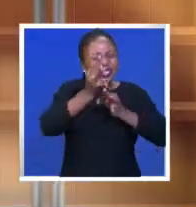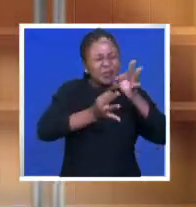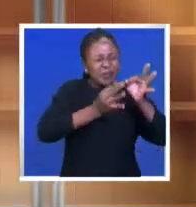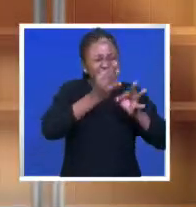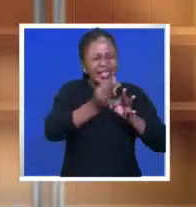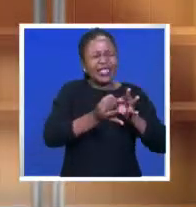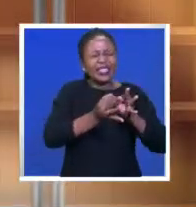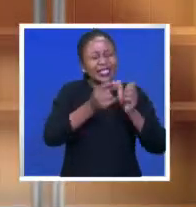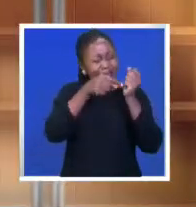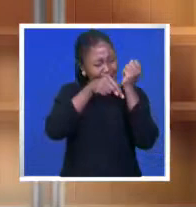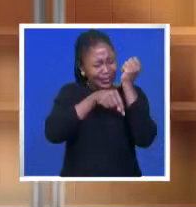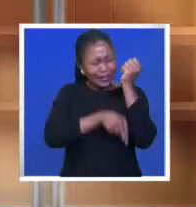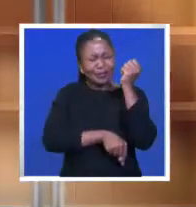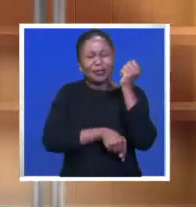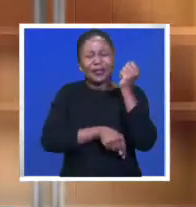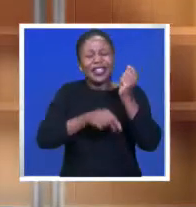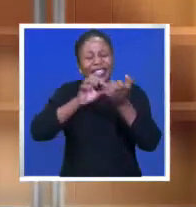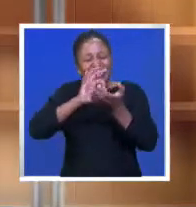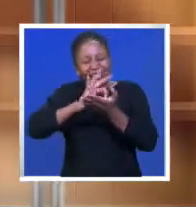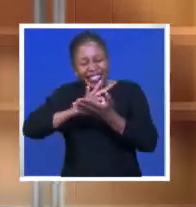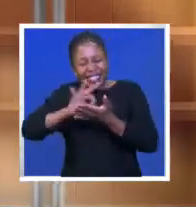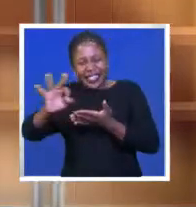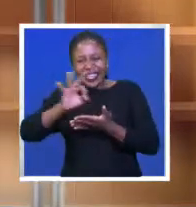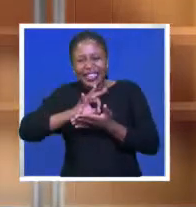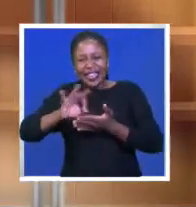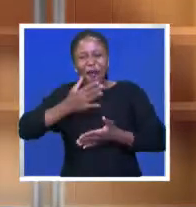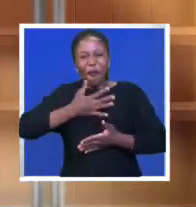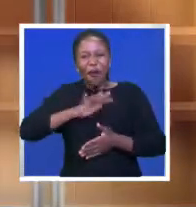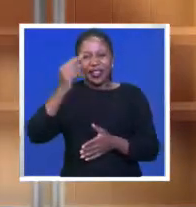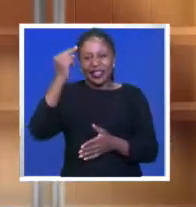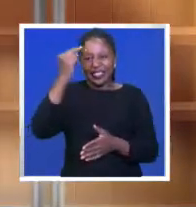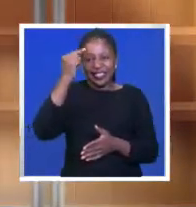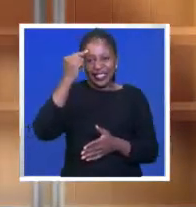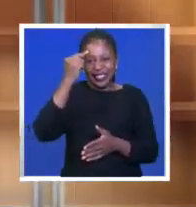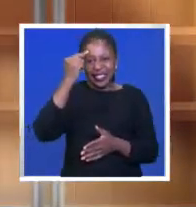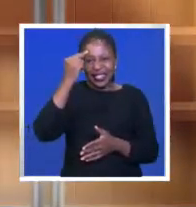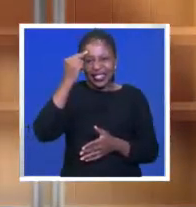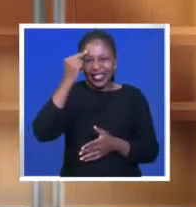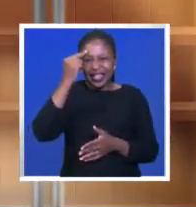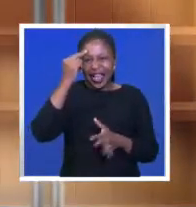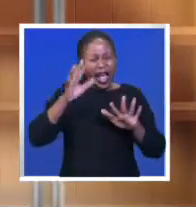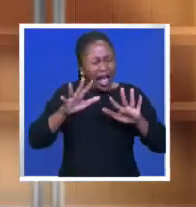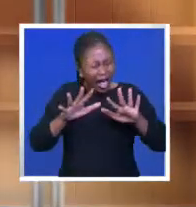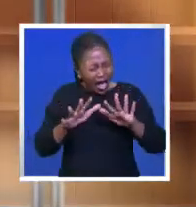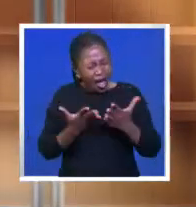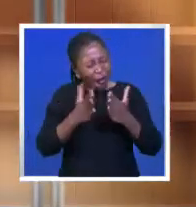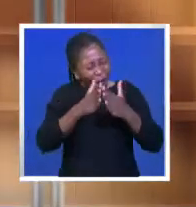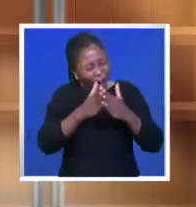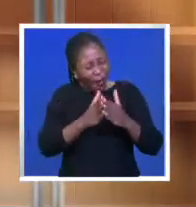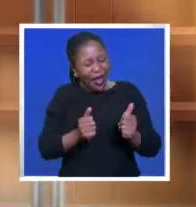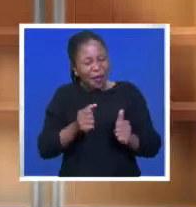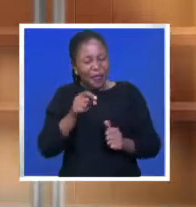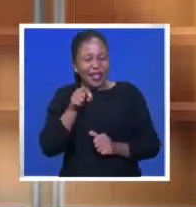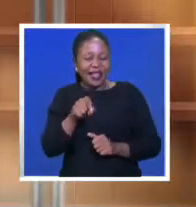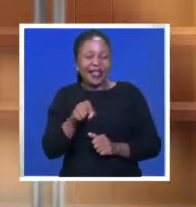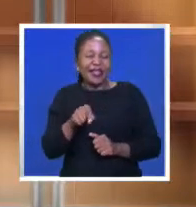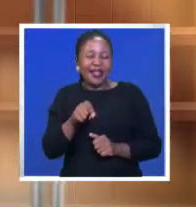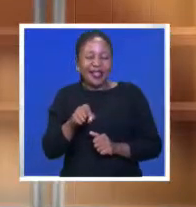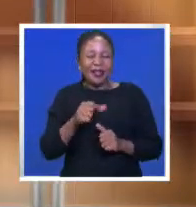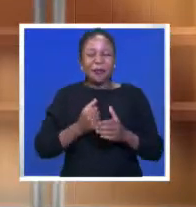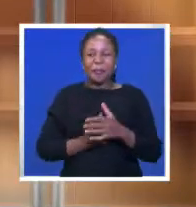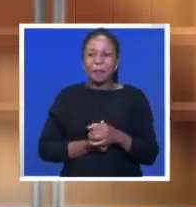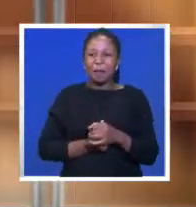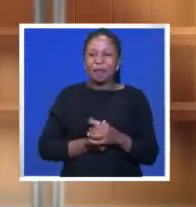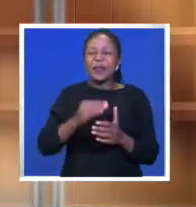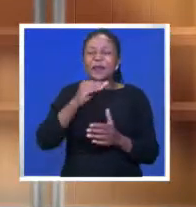are making it clear, you are clarifying, you are describing something. It says how Dantes